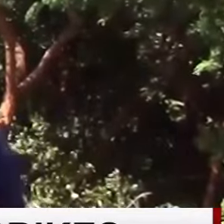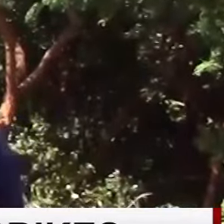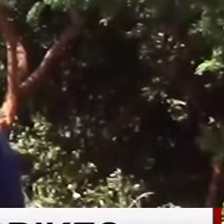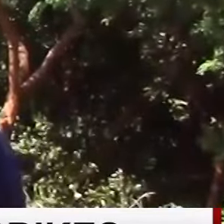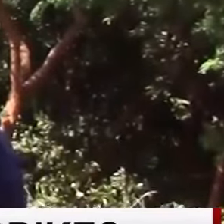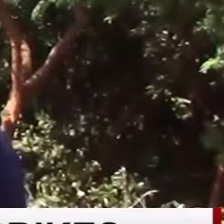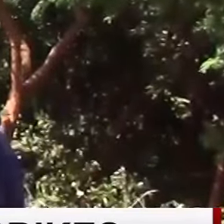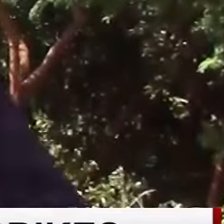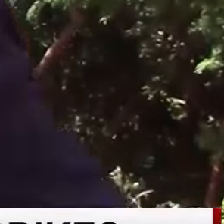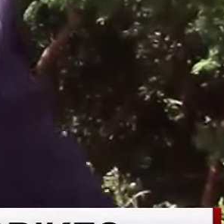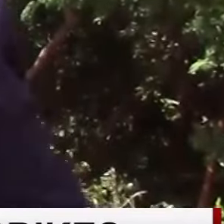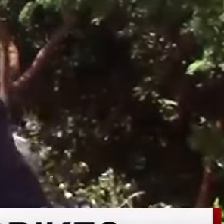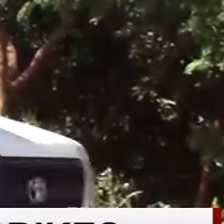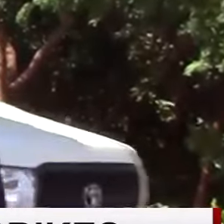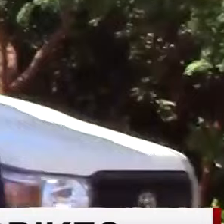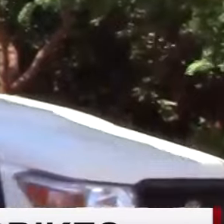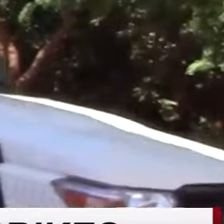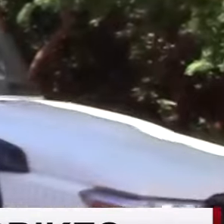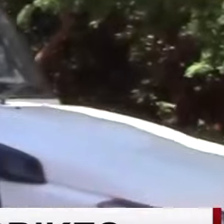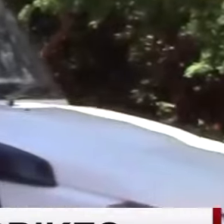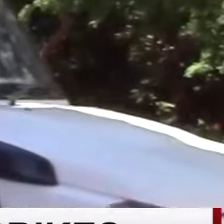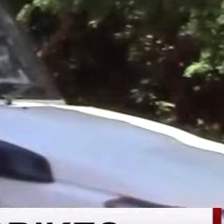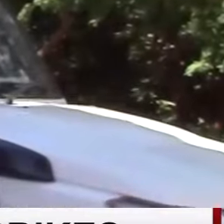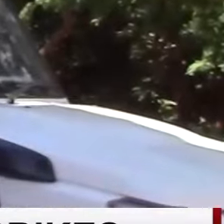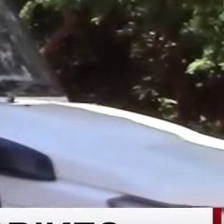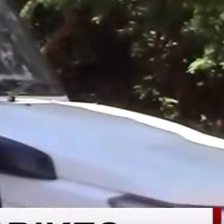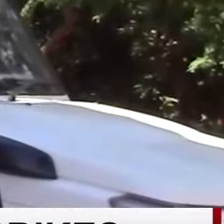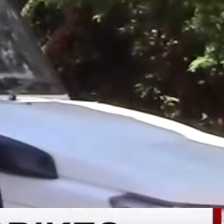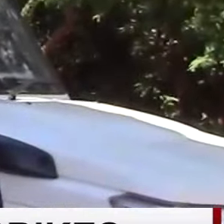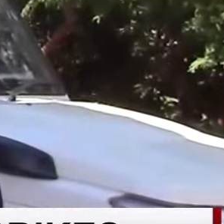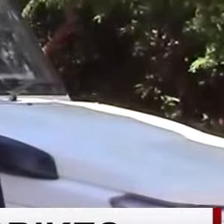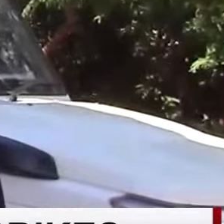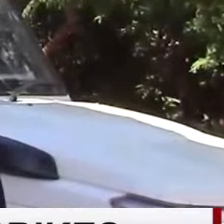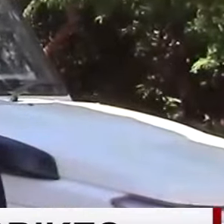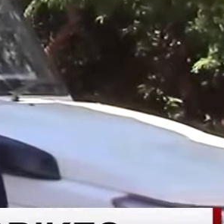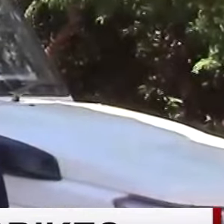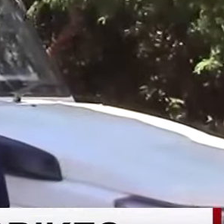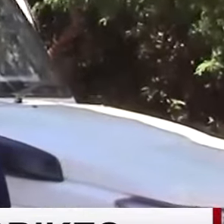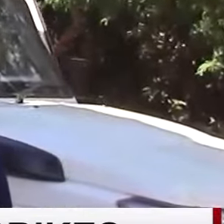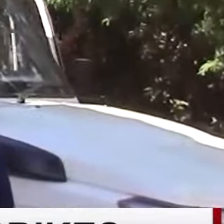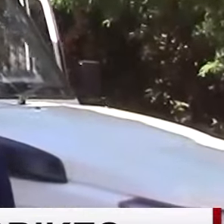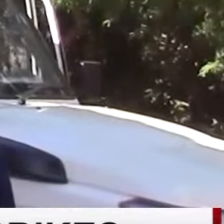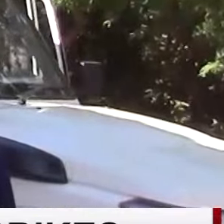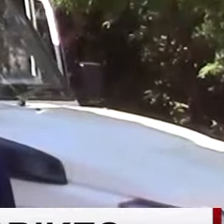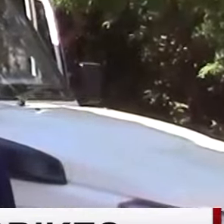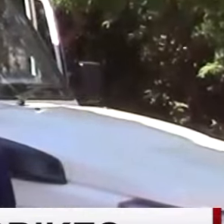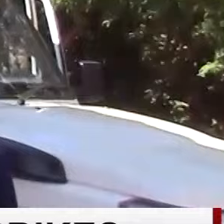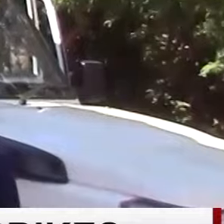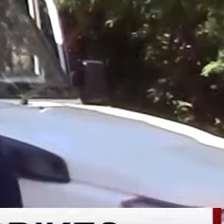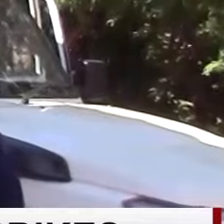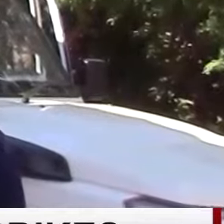that we use